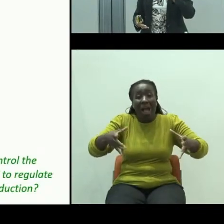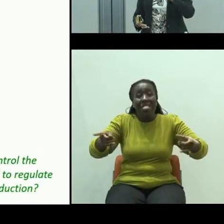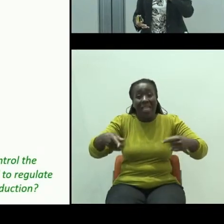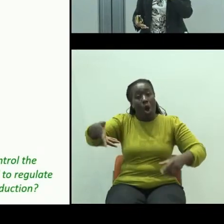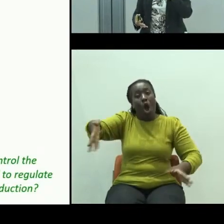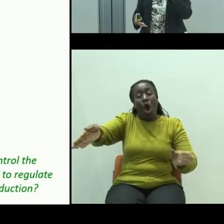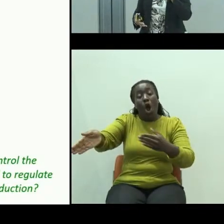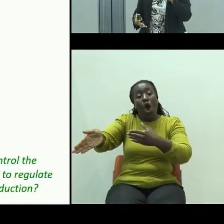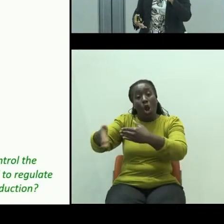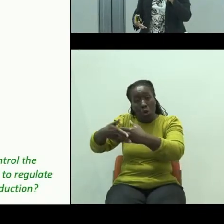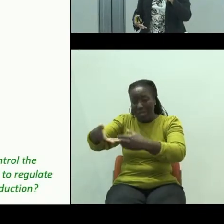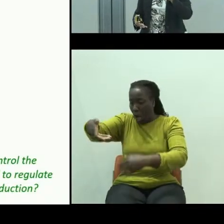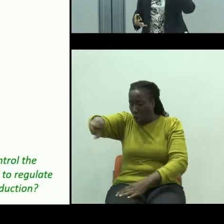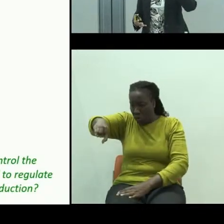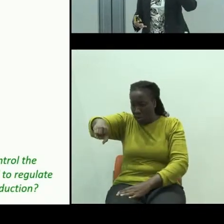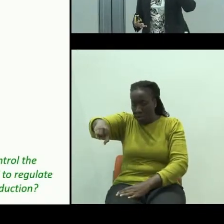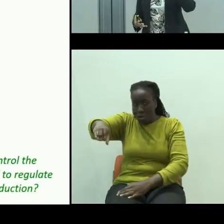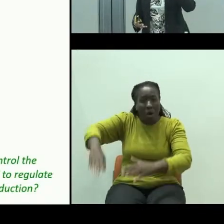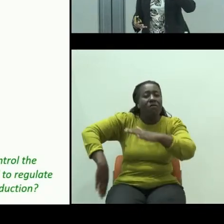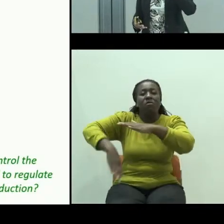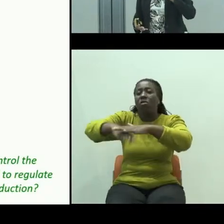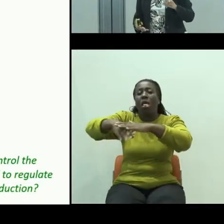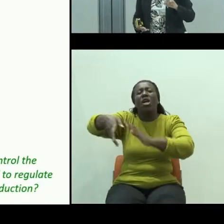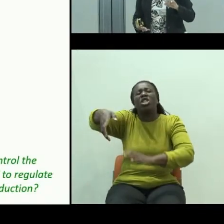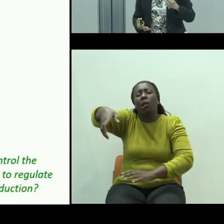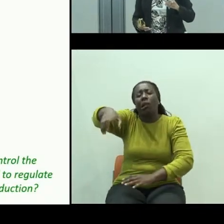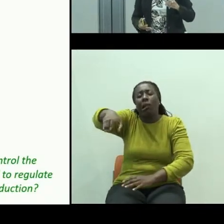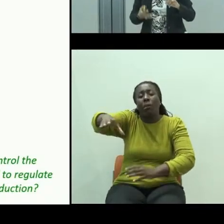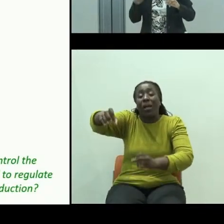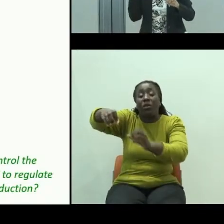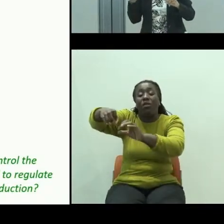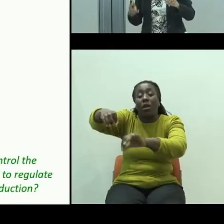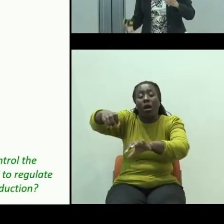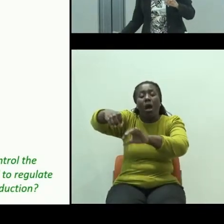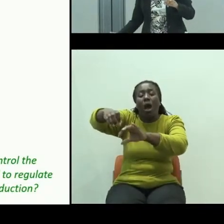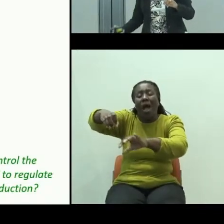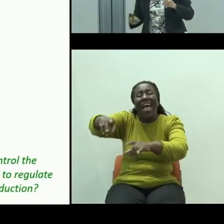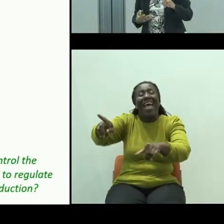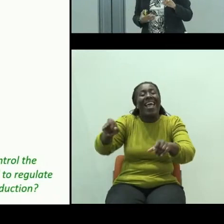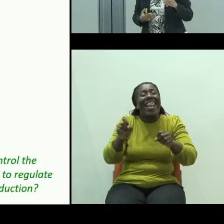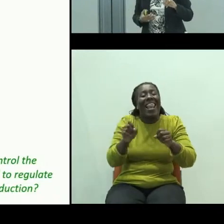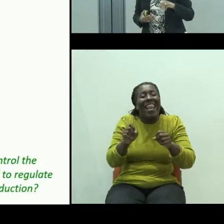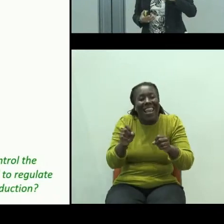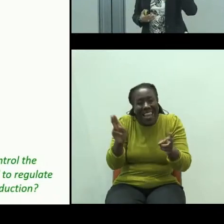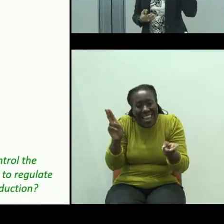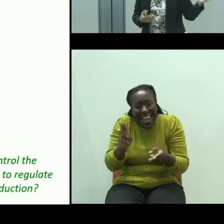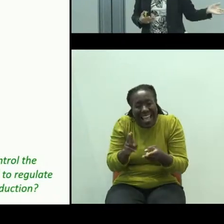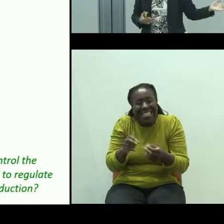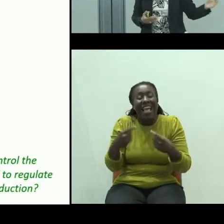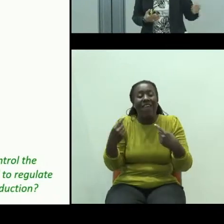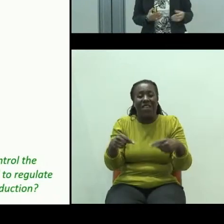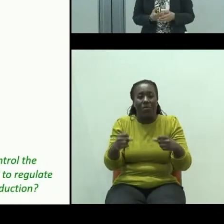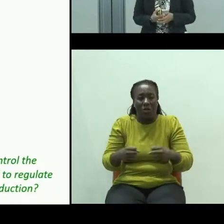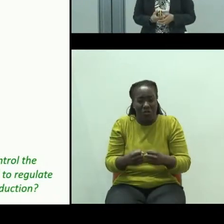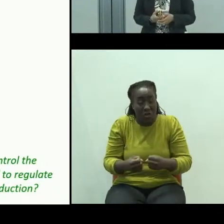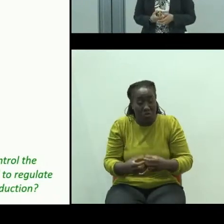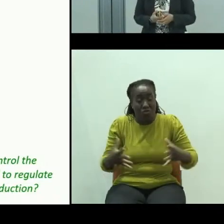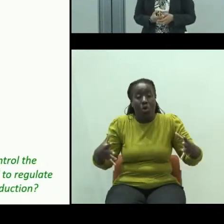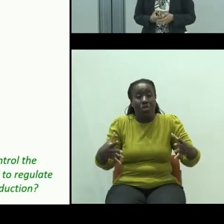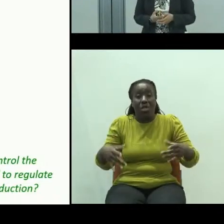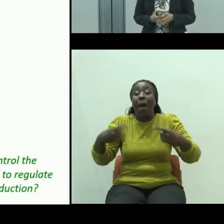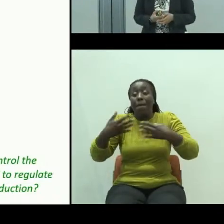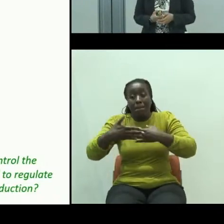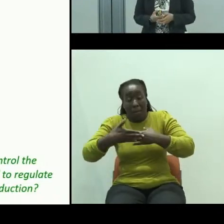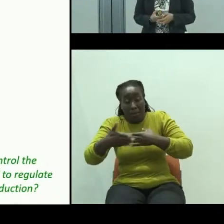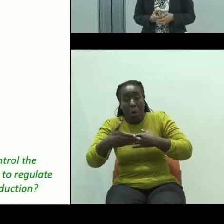close it, and we don't close it all the way, but when we close it just a little bit, there's less of it available for growth and more of it is available to go into